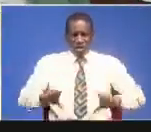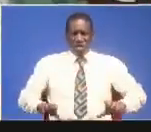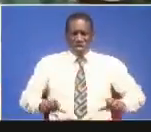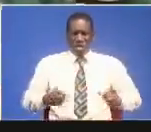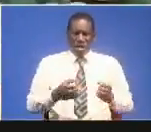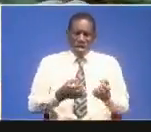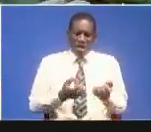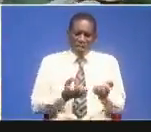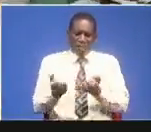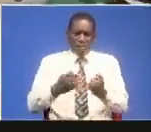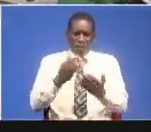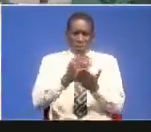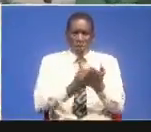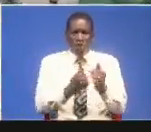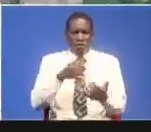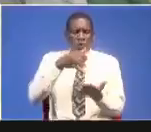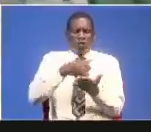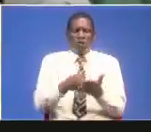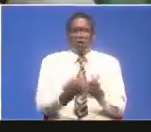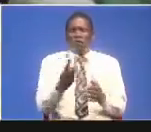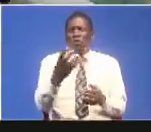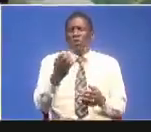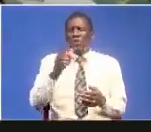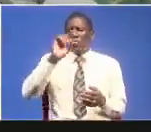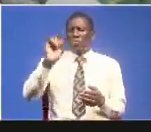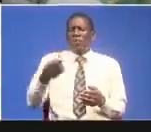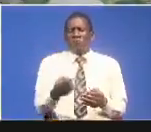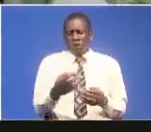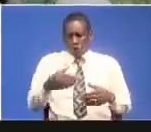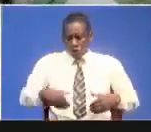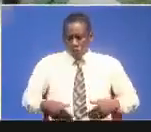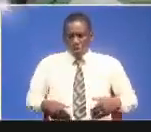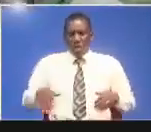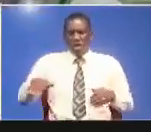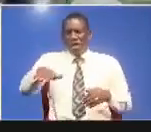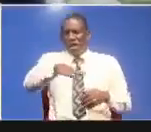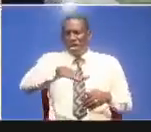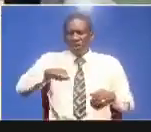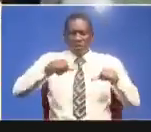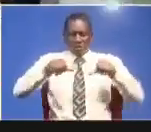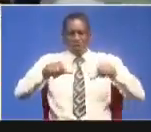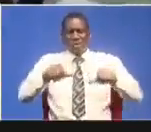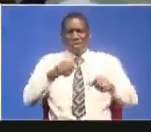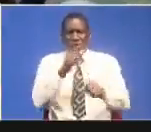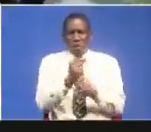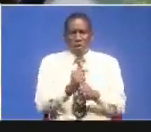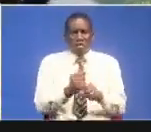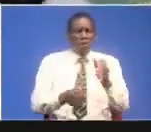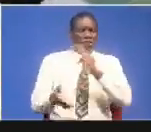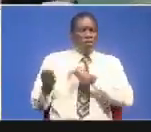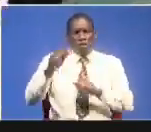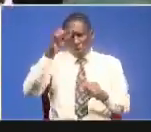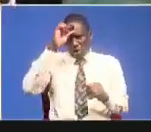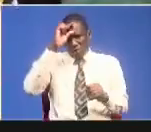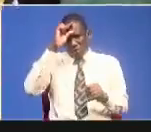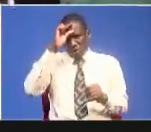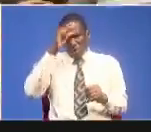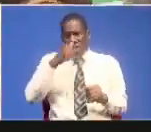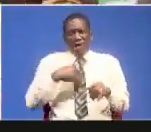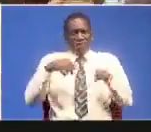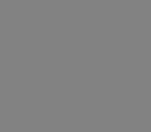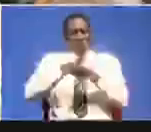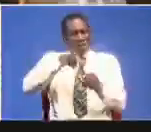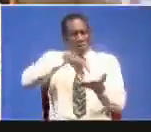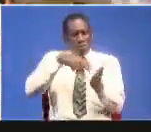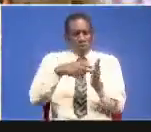that will engage about 200,000 youth in environmental sustainability efforts. Previous governments have had